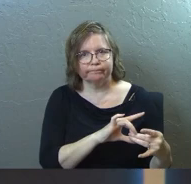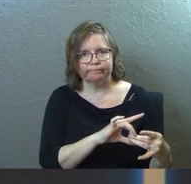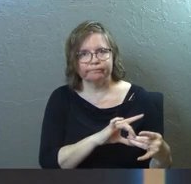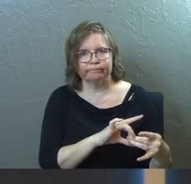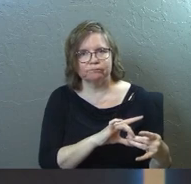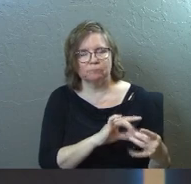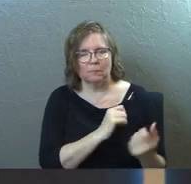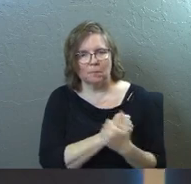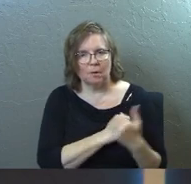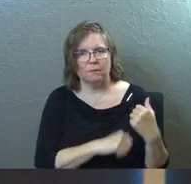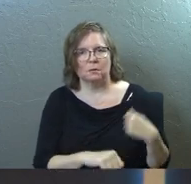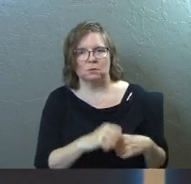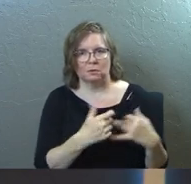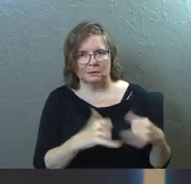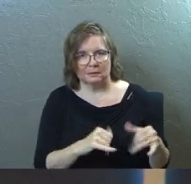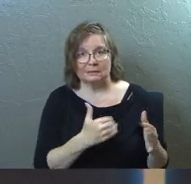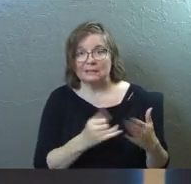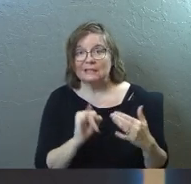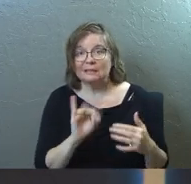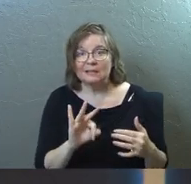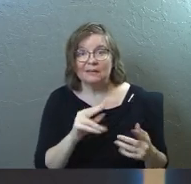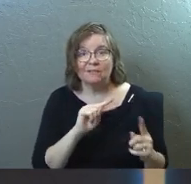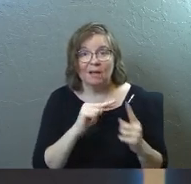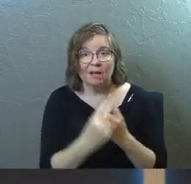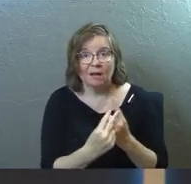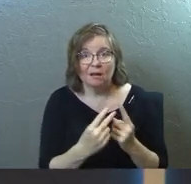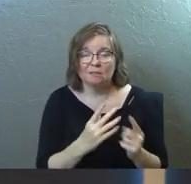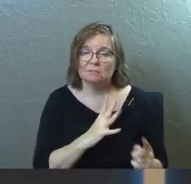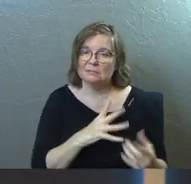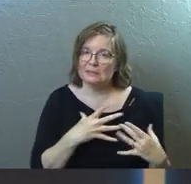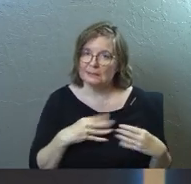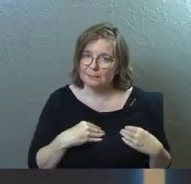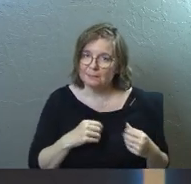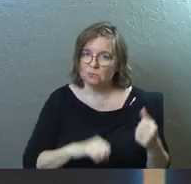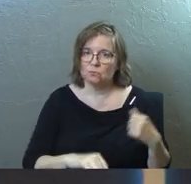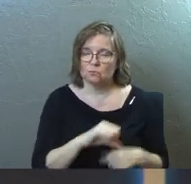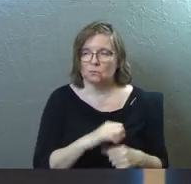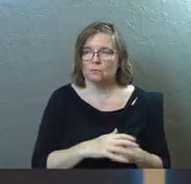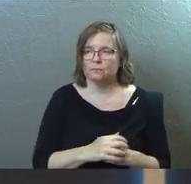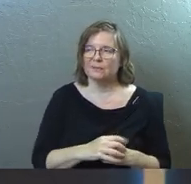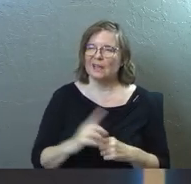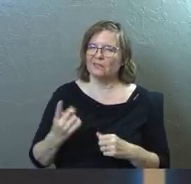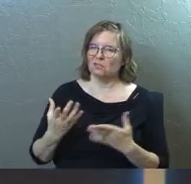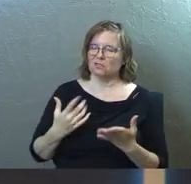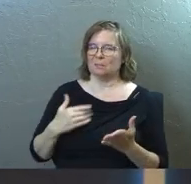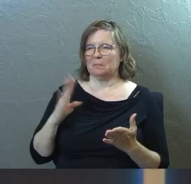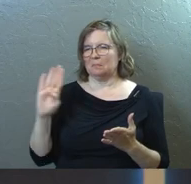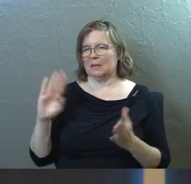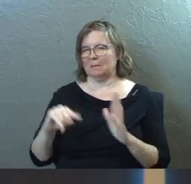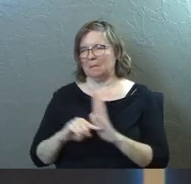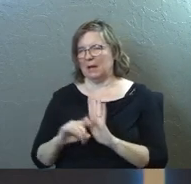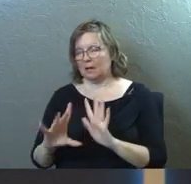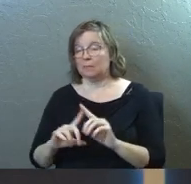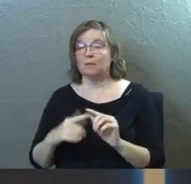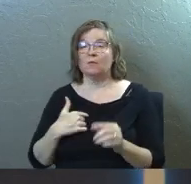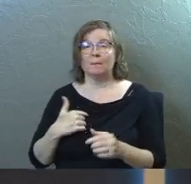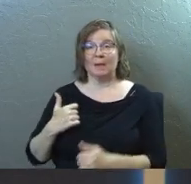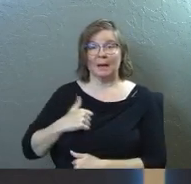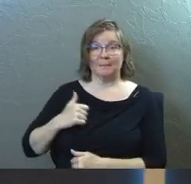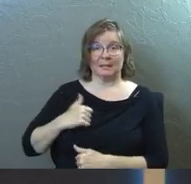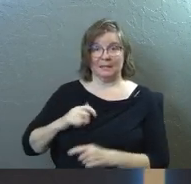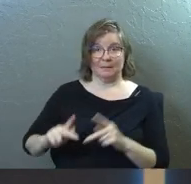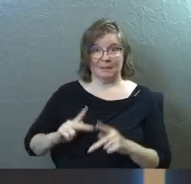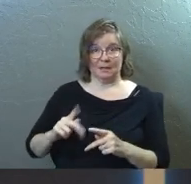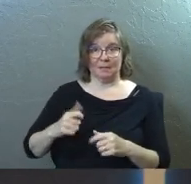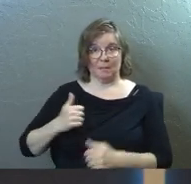step, right? So I'm going to try something. And I did a first service and it was okay. Probably give myself a B-, but... For all my military